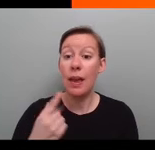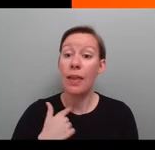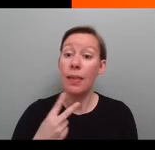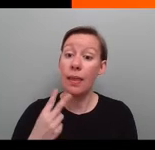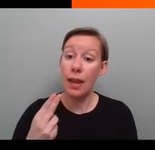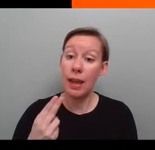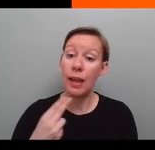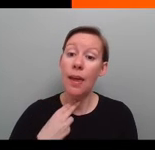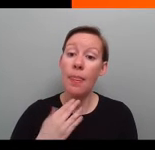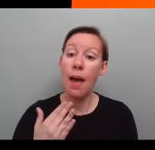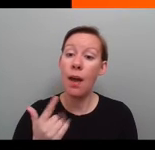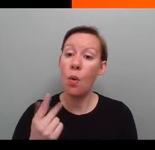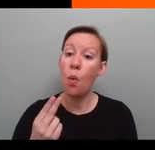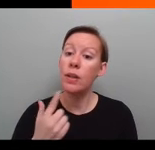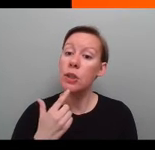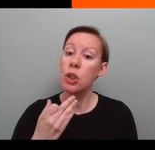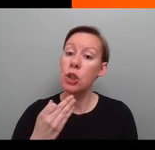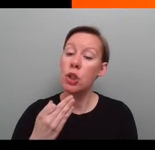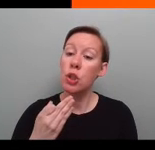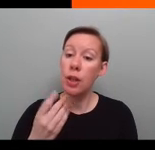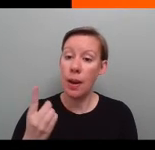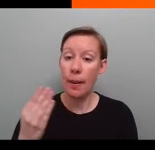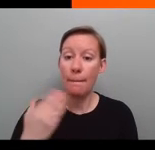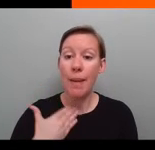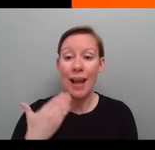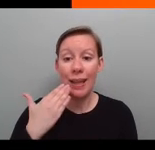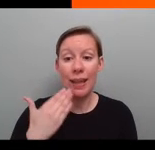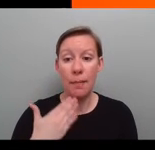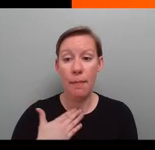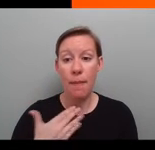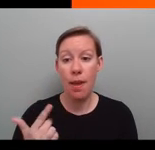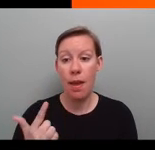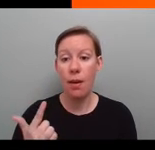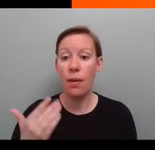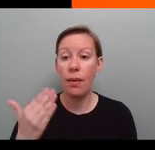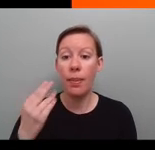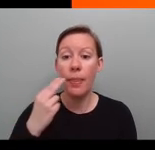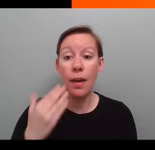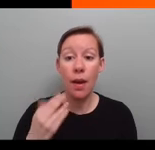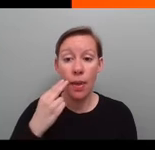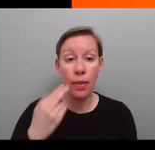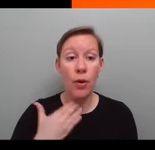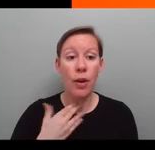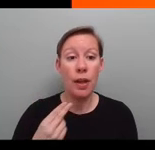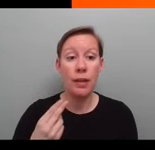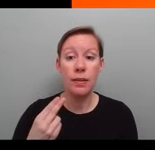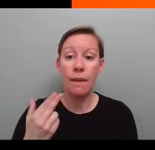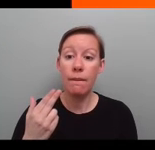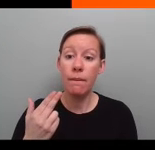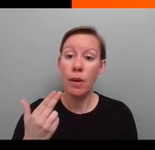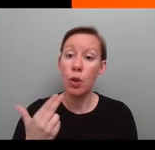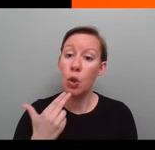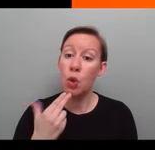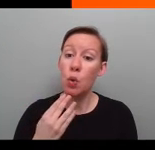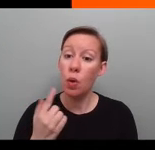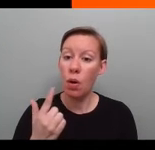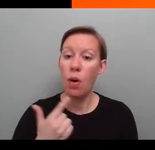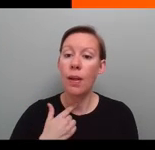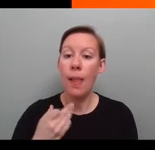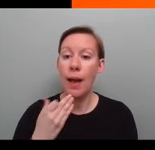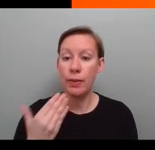the link that was shared with your parents by email, and the other is through the posted link in Google